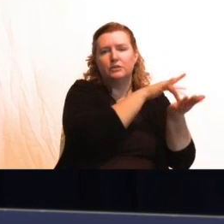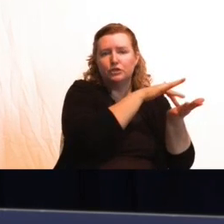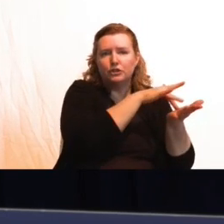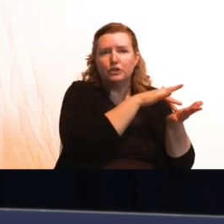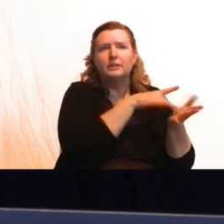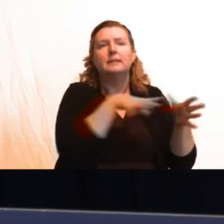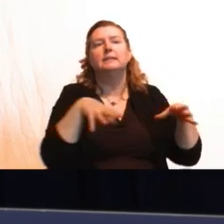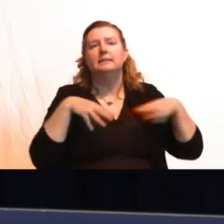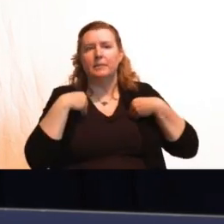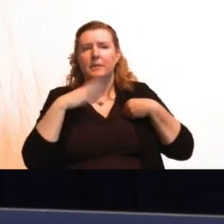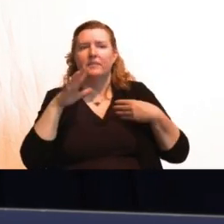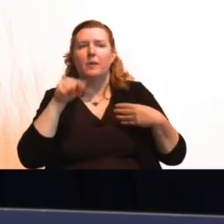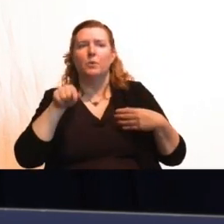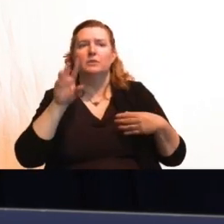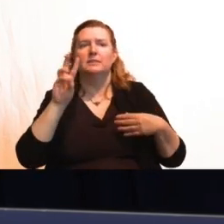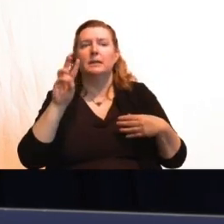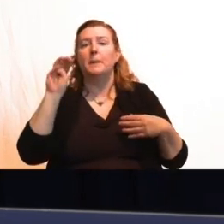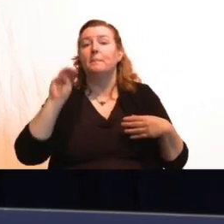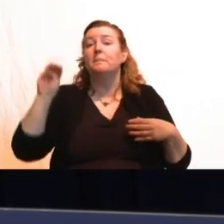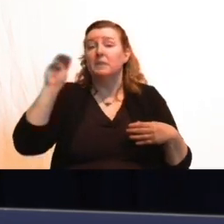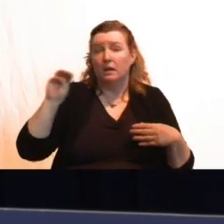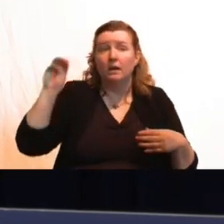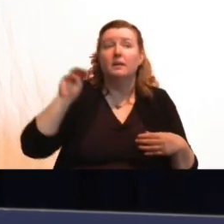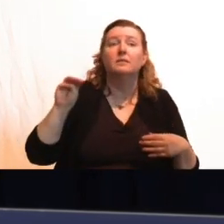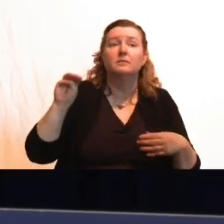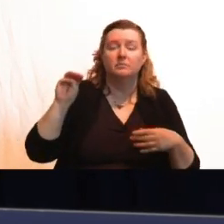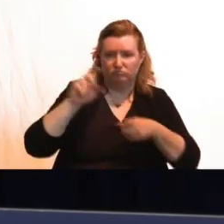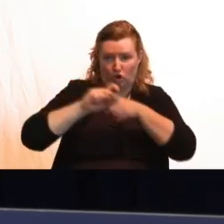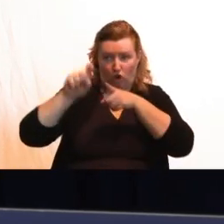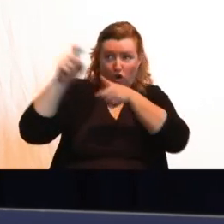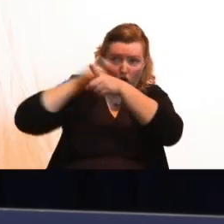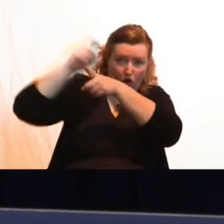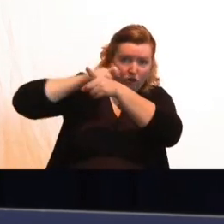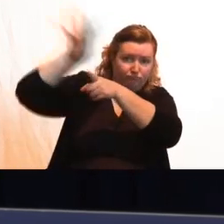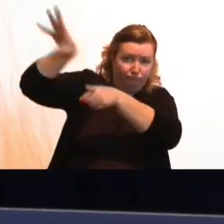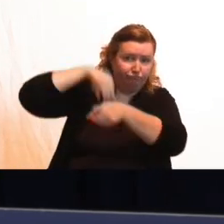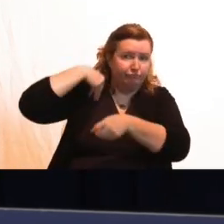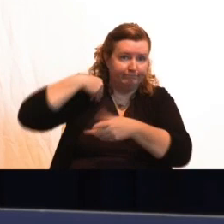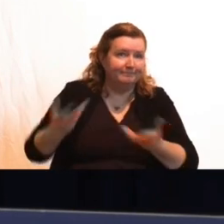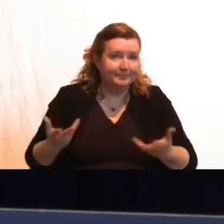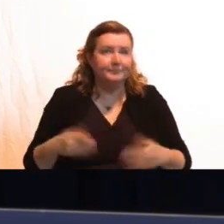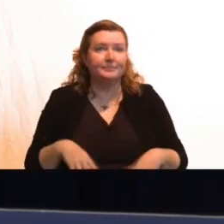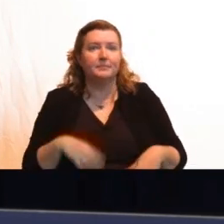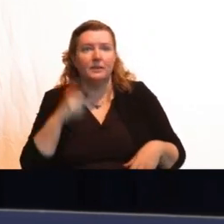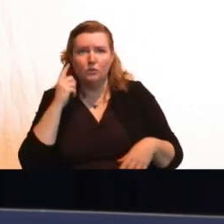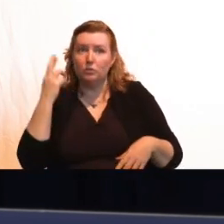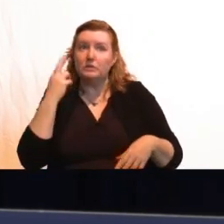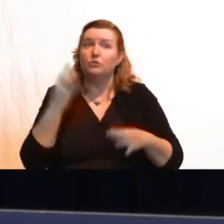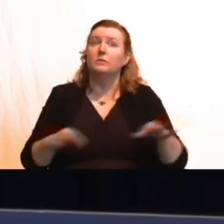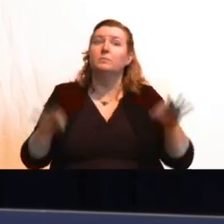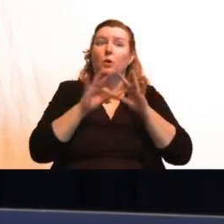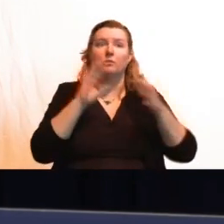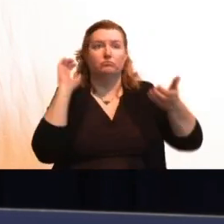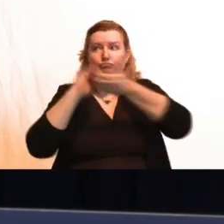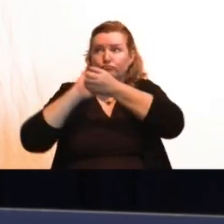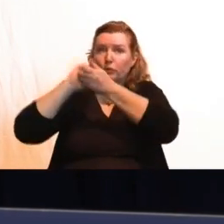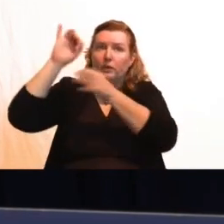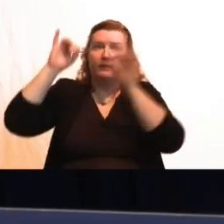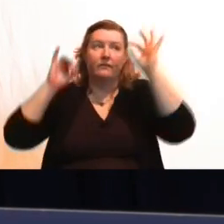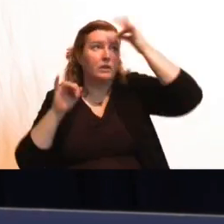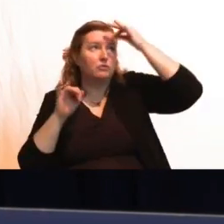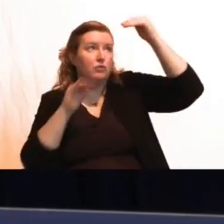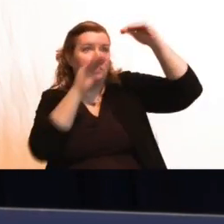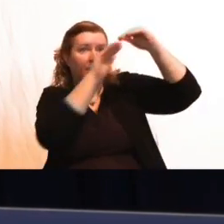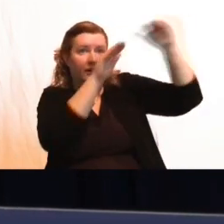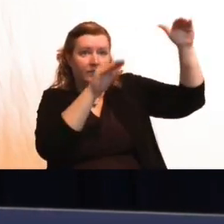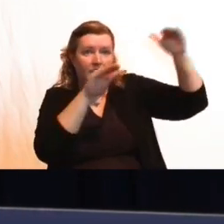level as we augmented public health investigation capacity. And with the support of the Army Corps of Engineers, we